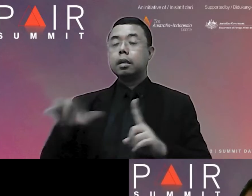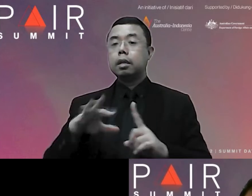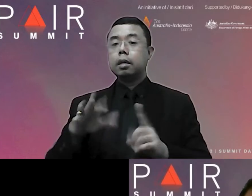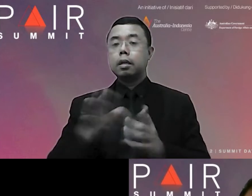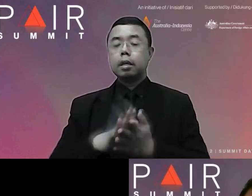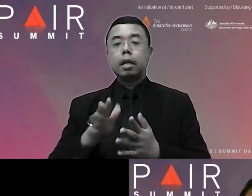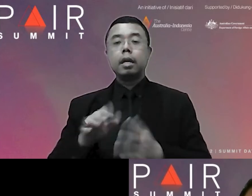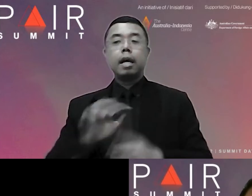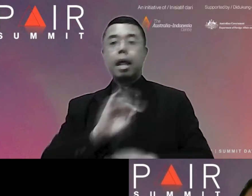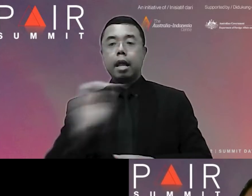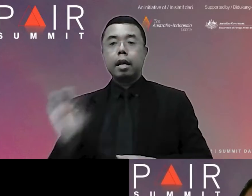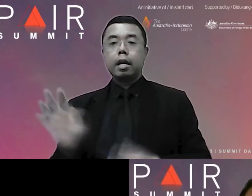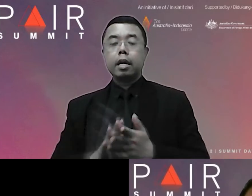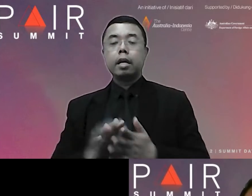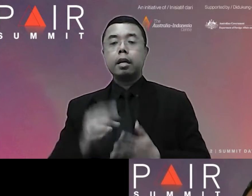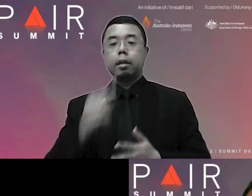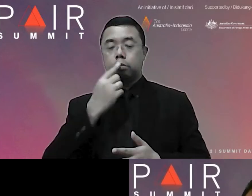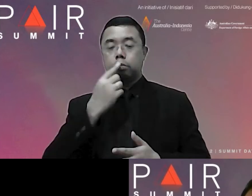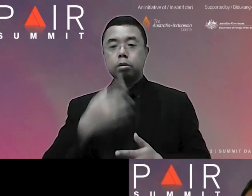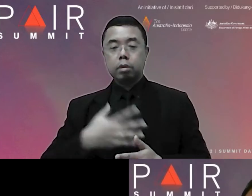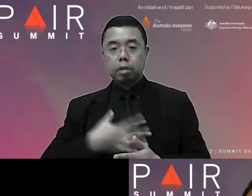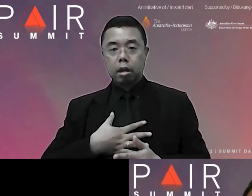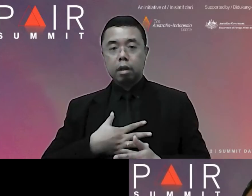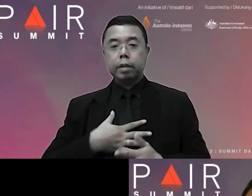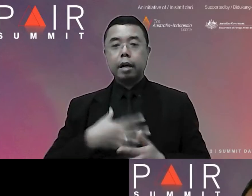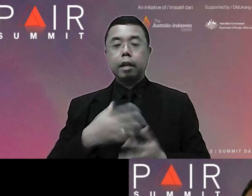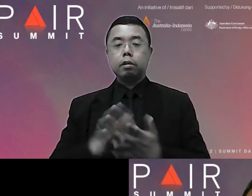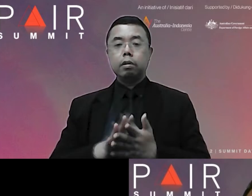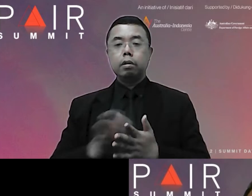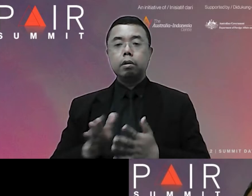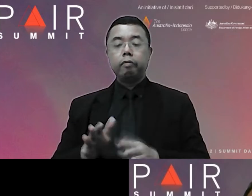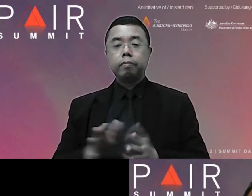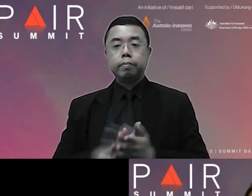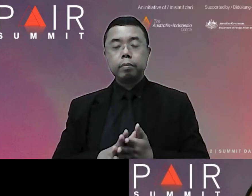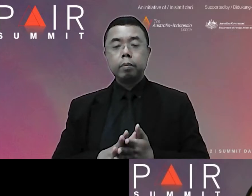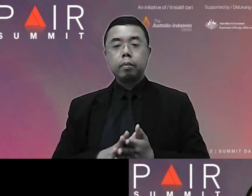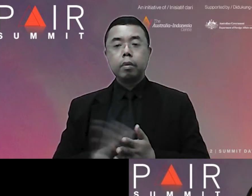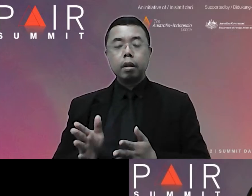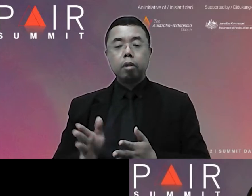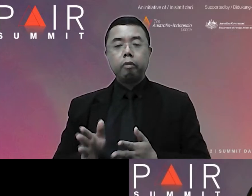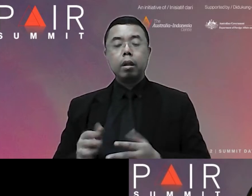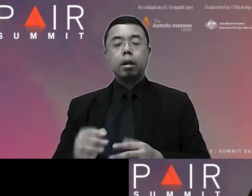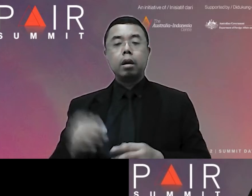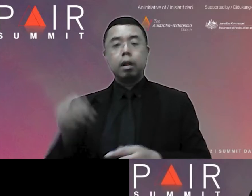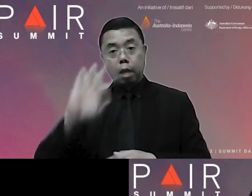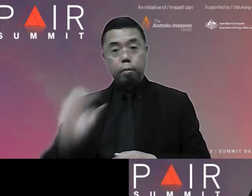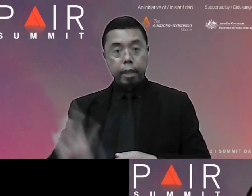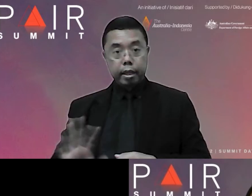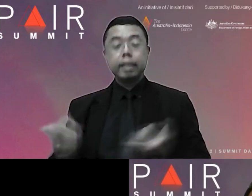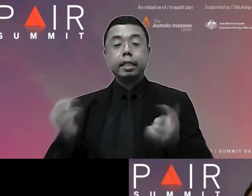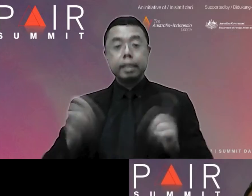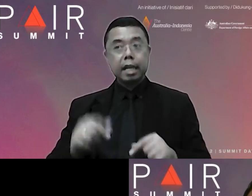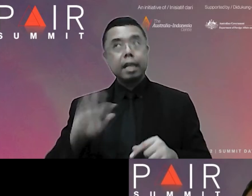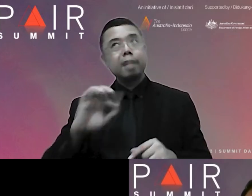what you call the at the district level. So sometimes 3 different hospitals belong to a different level